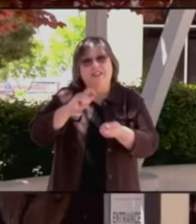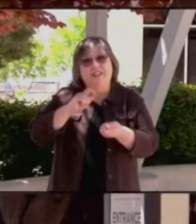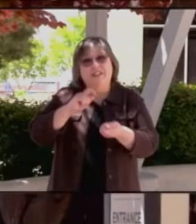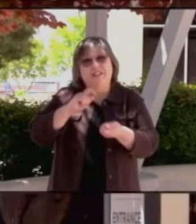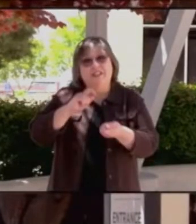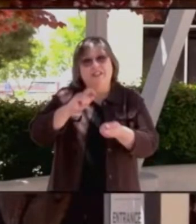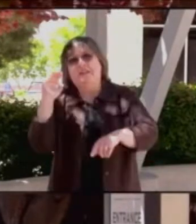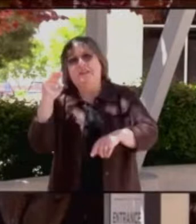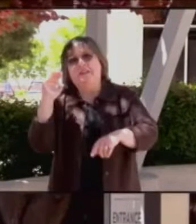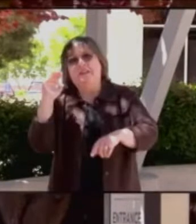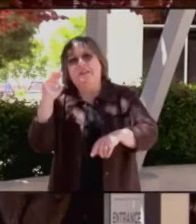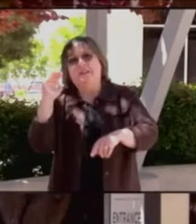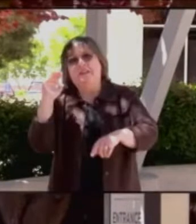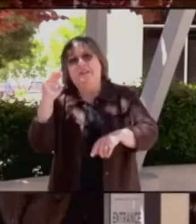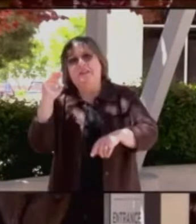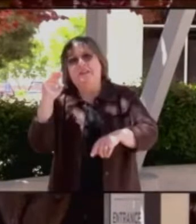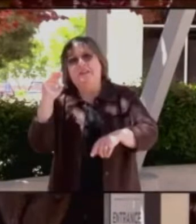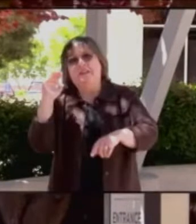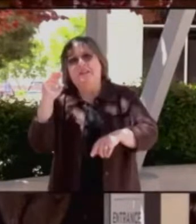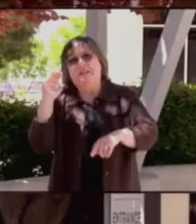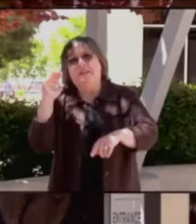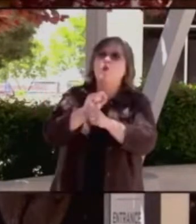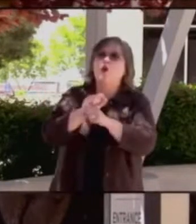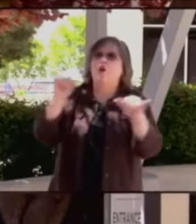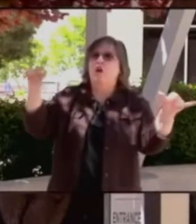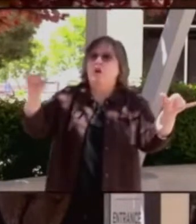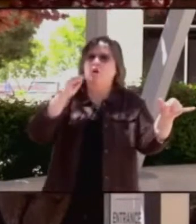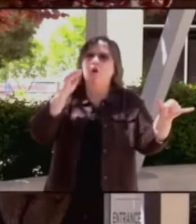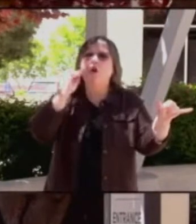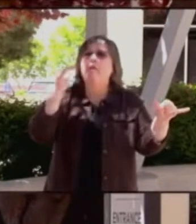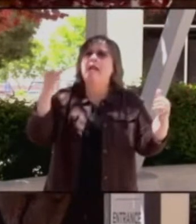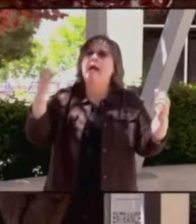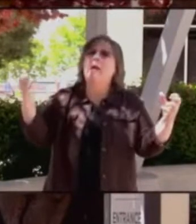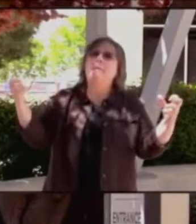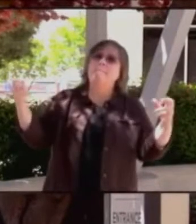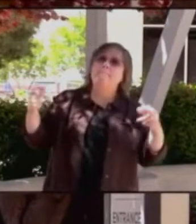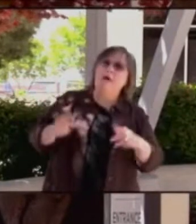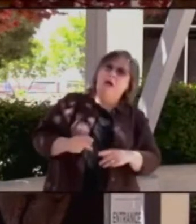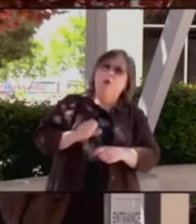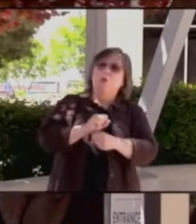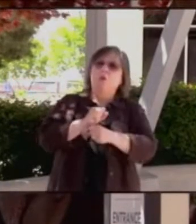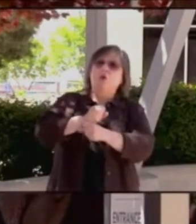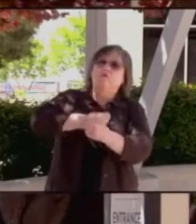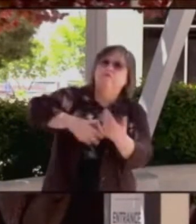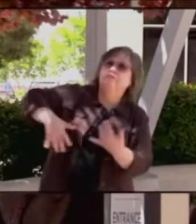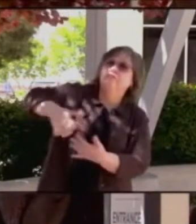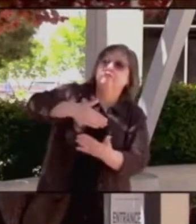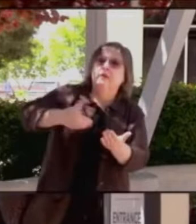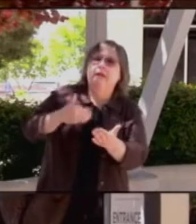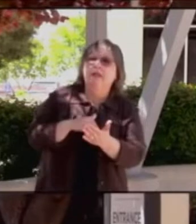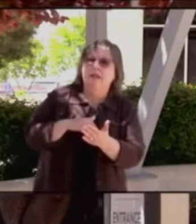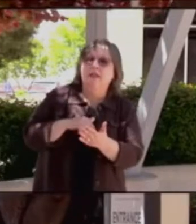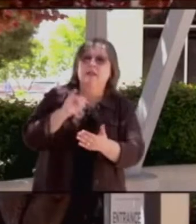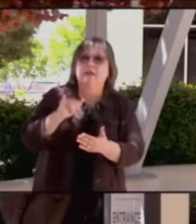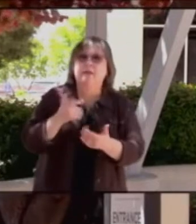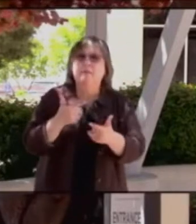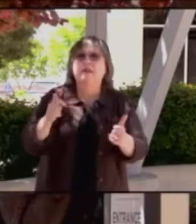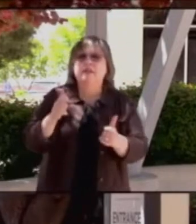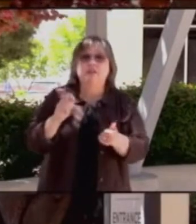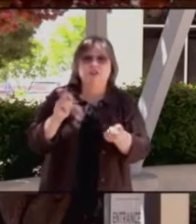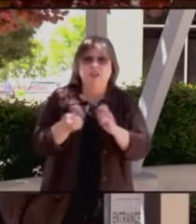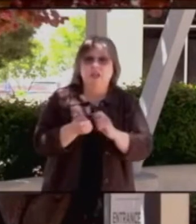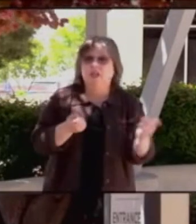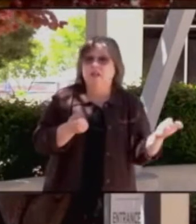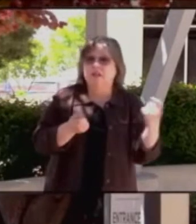work from home? Thank you for the question. The question is it fair to say that the biggest change in the health order is lifting the work from home